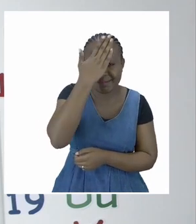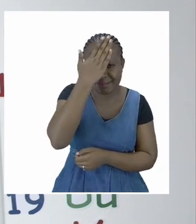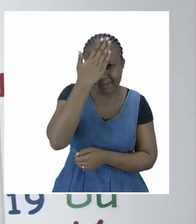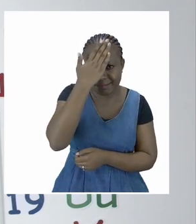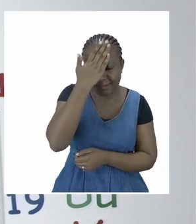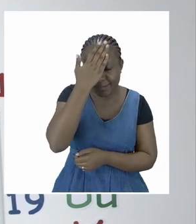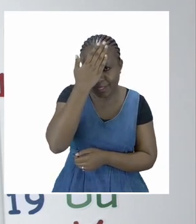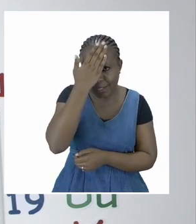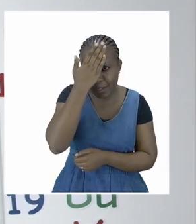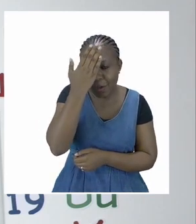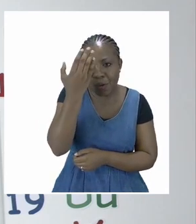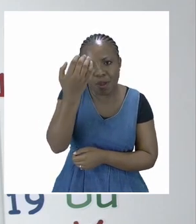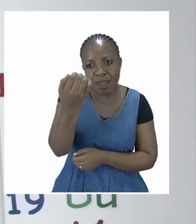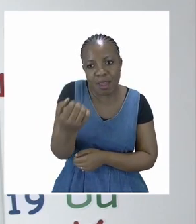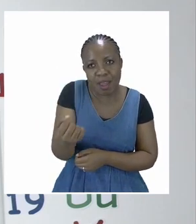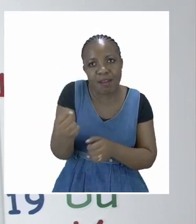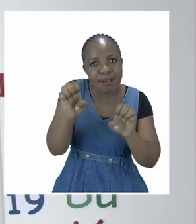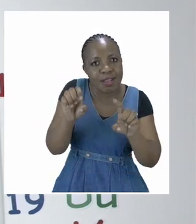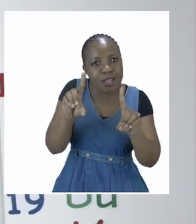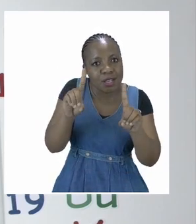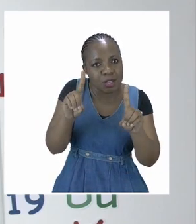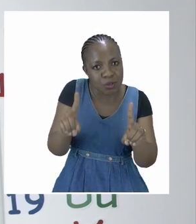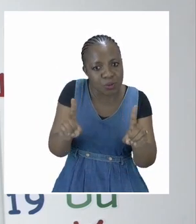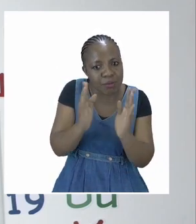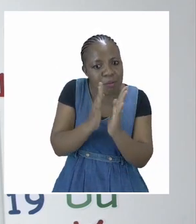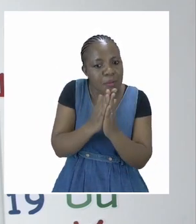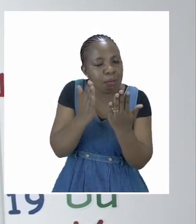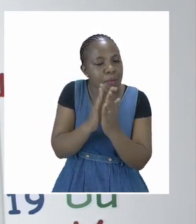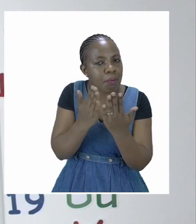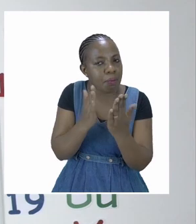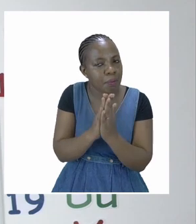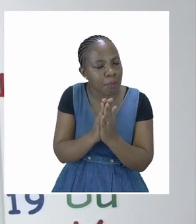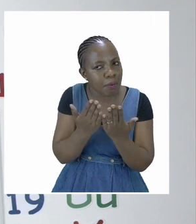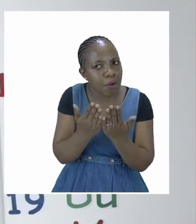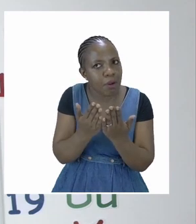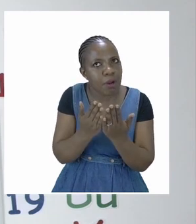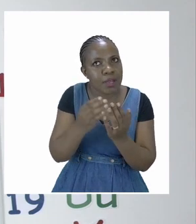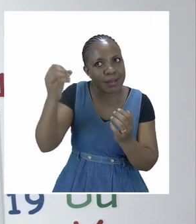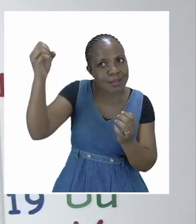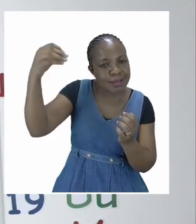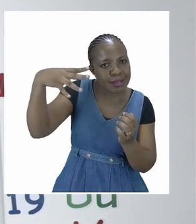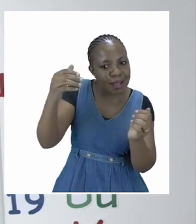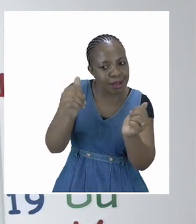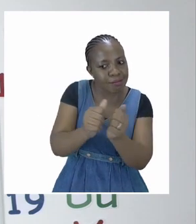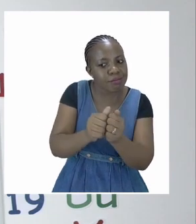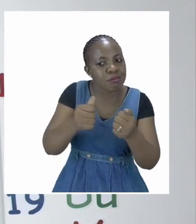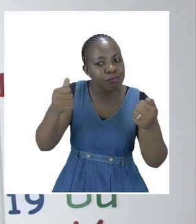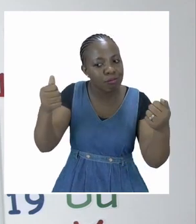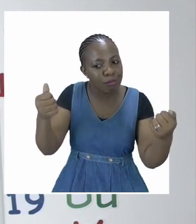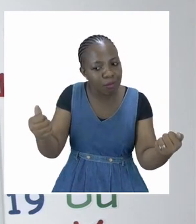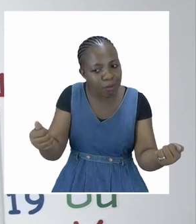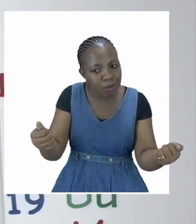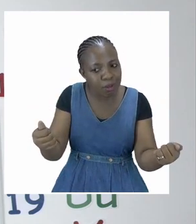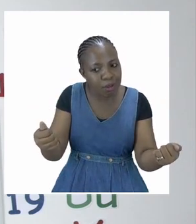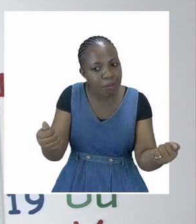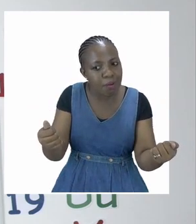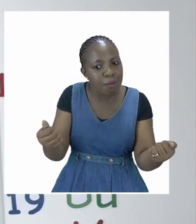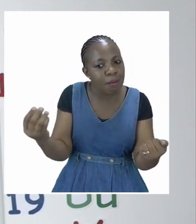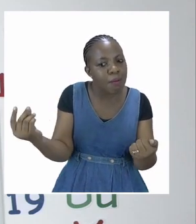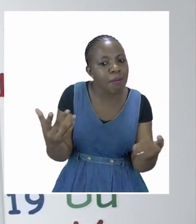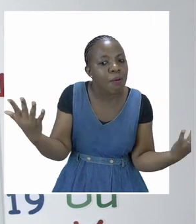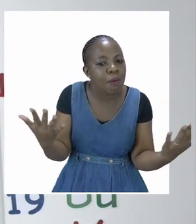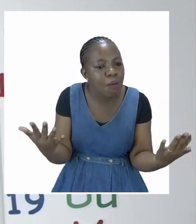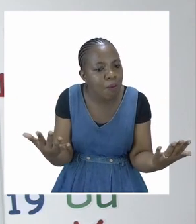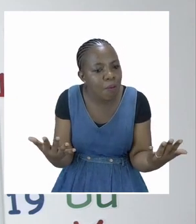booklet in our daily newspaper, street sales, or at your school every Monday